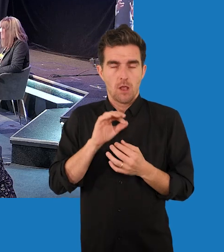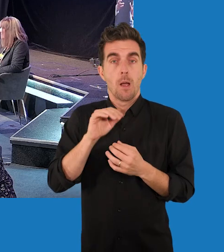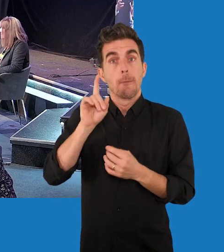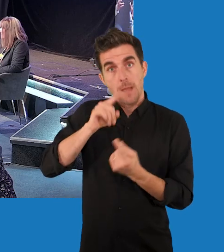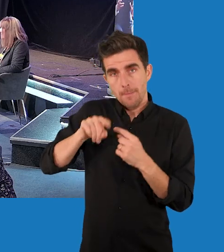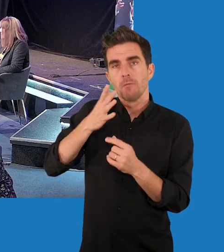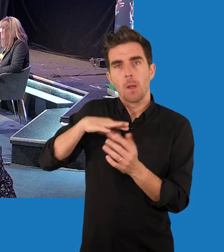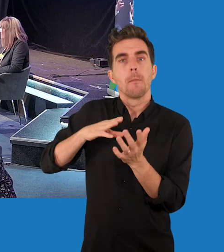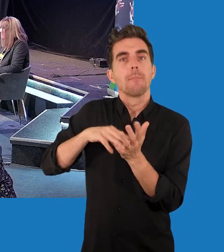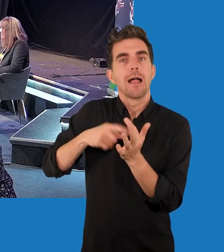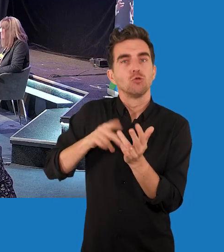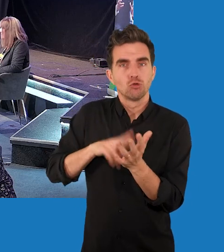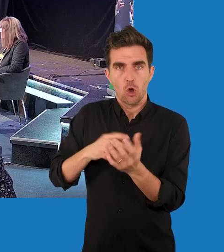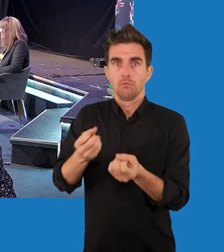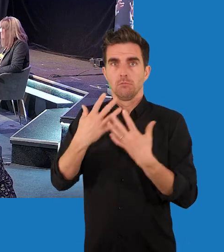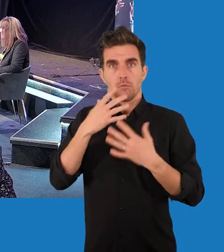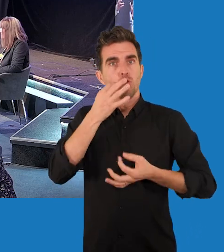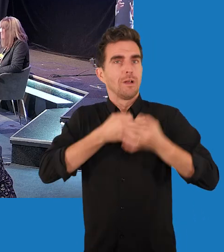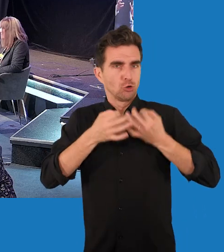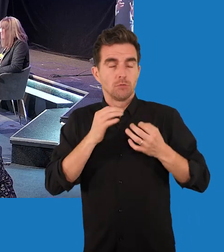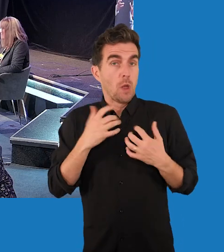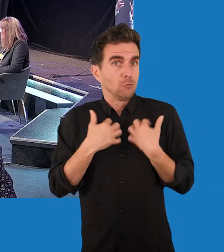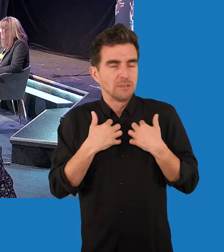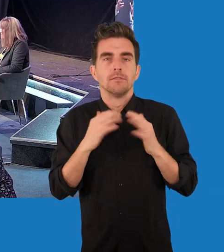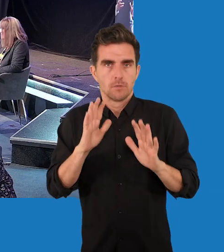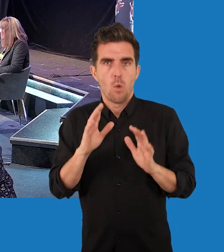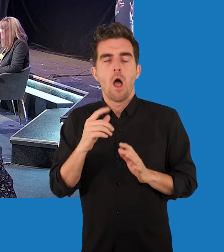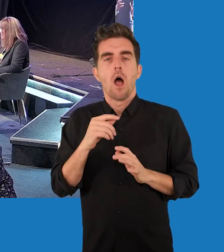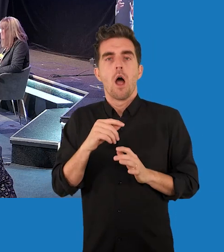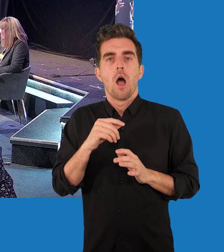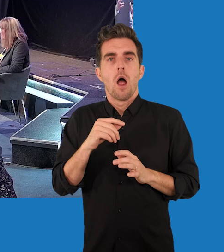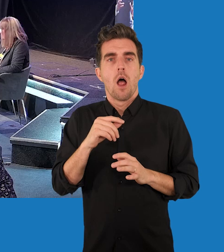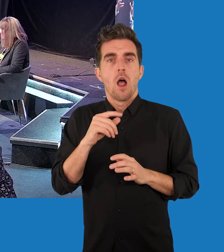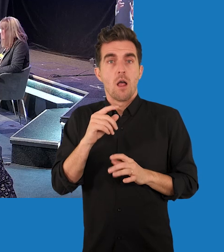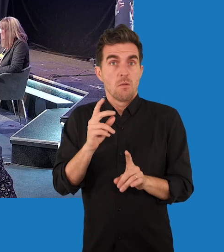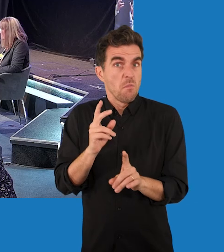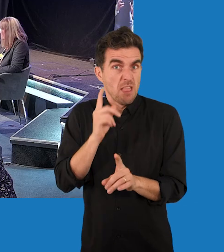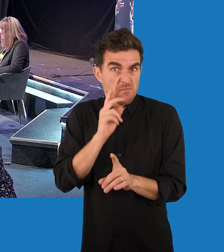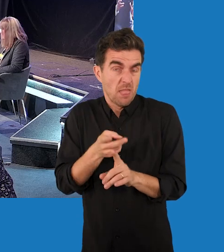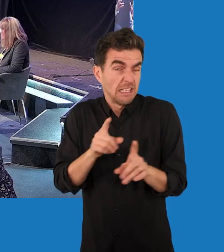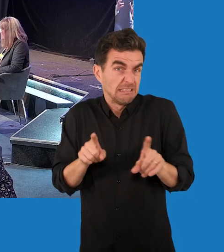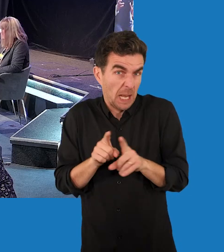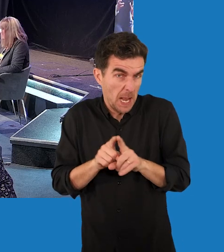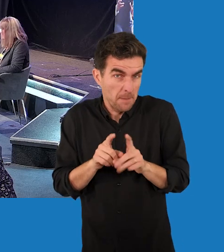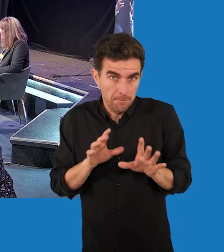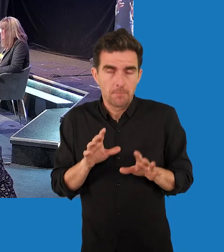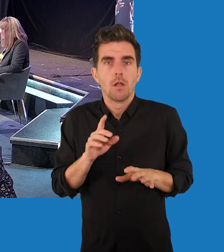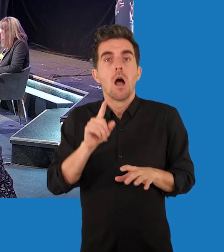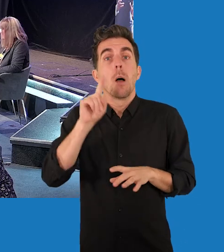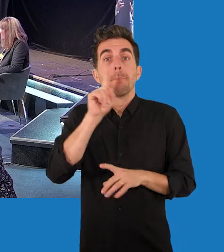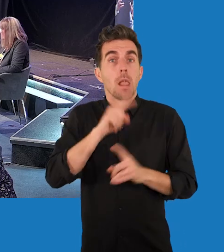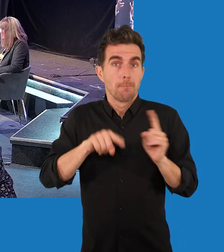questions asked in advance from people in Merton, and I think they're both getting at the same